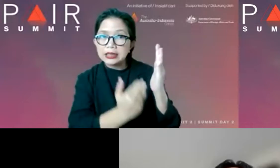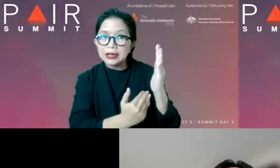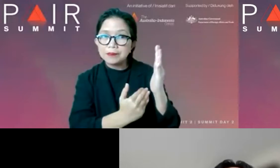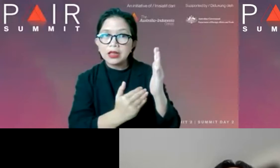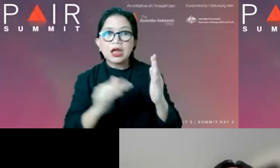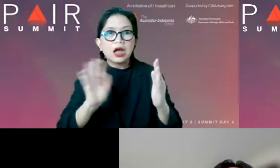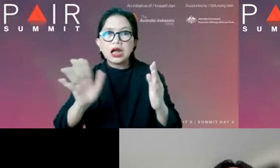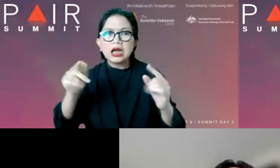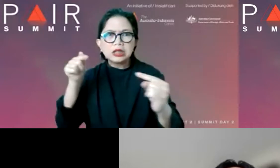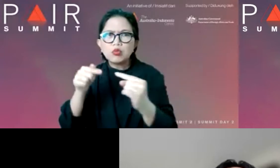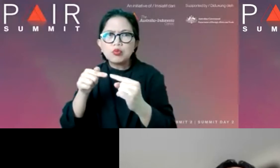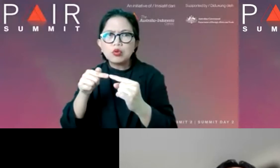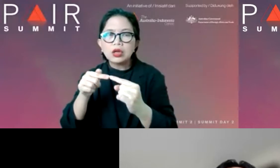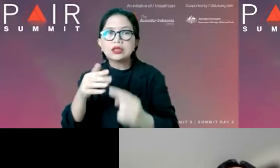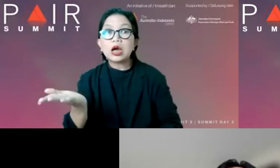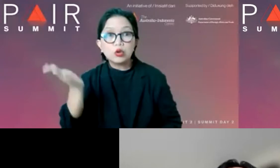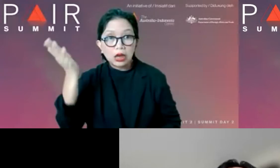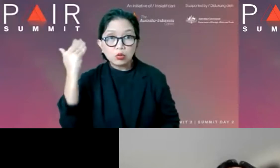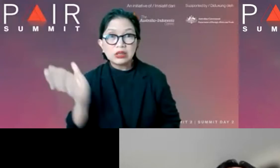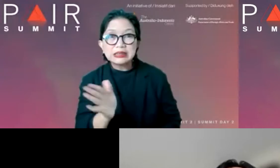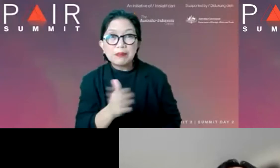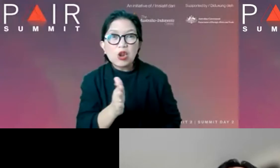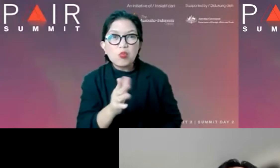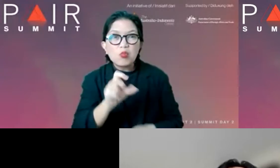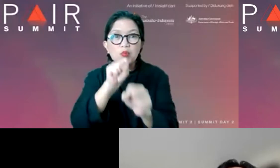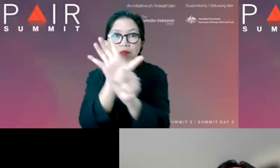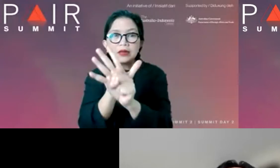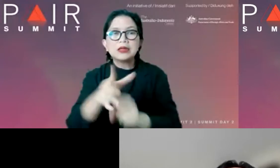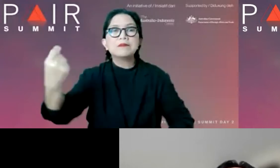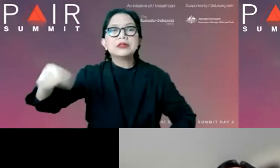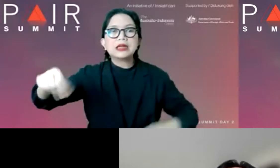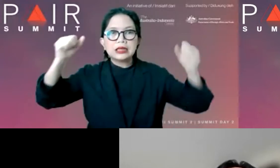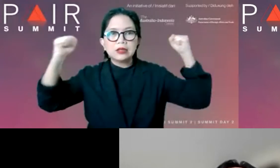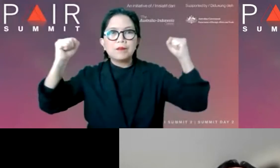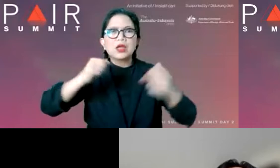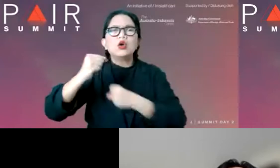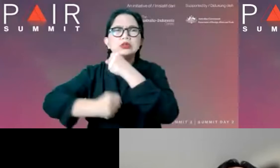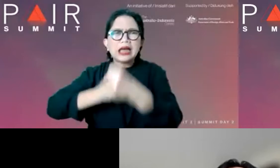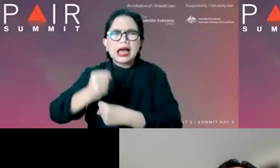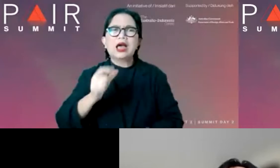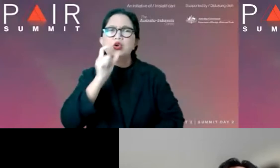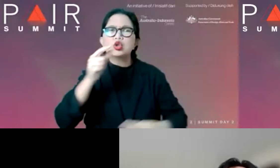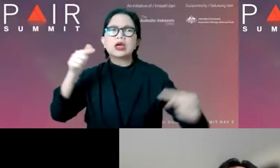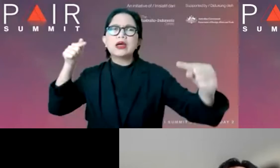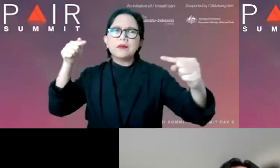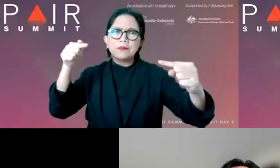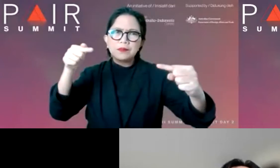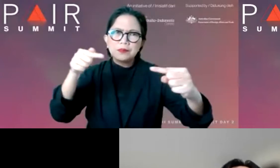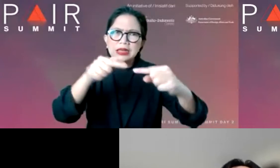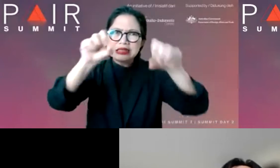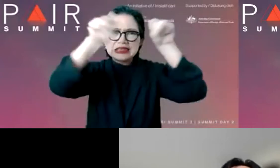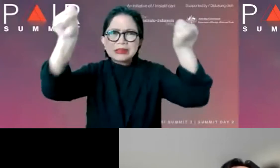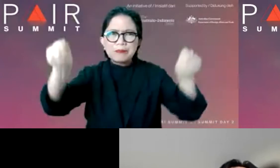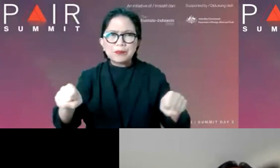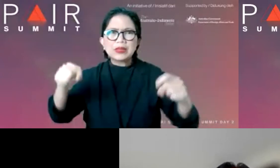year, before the pandemic, actually, Ministry of Health tried to connect the TB information system in primary care and